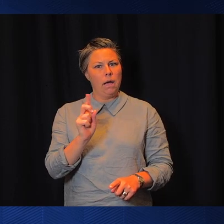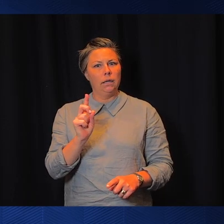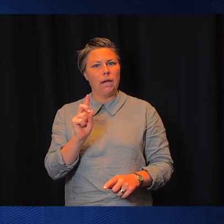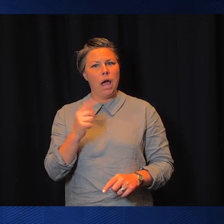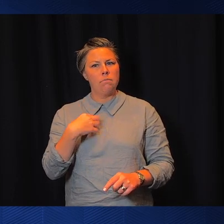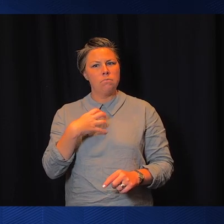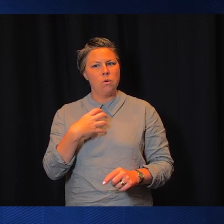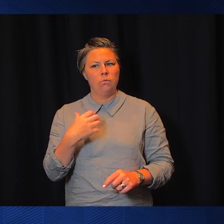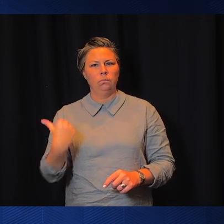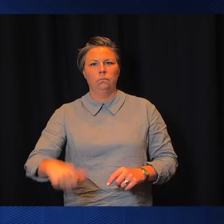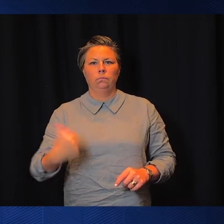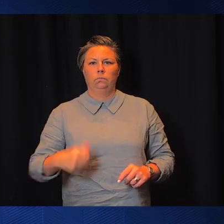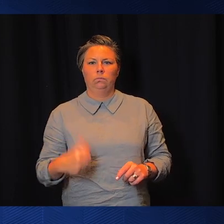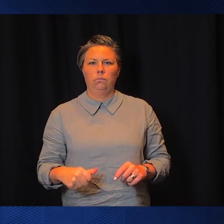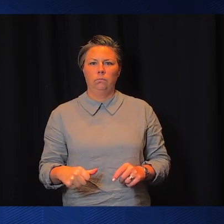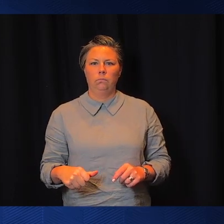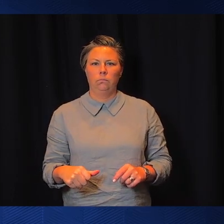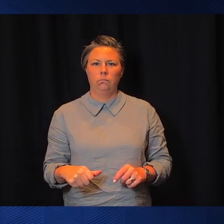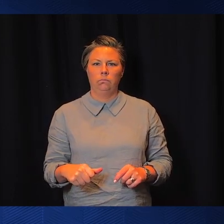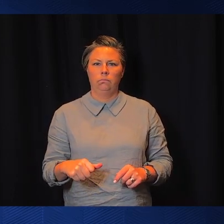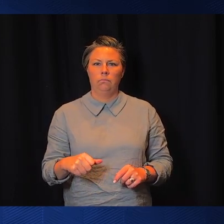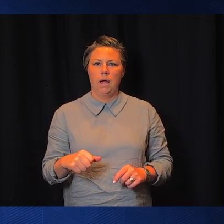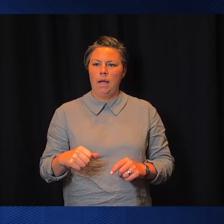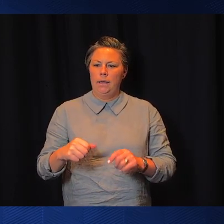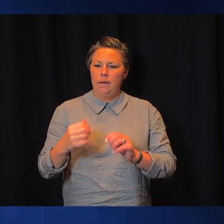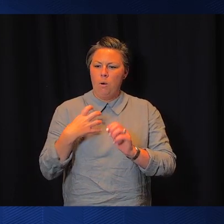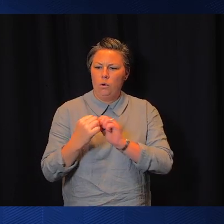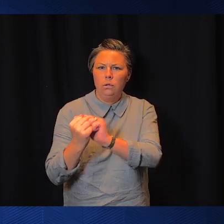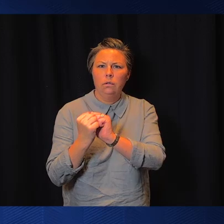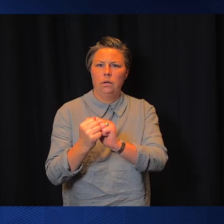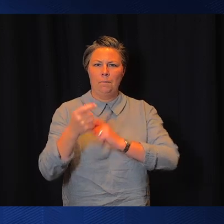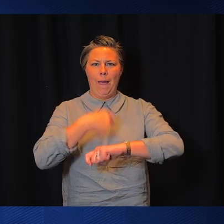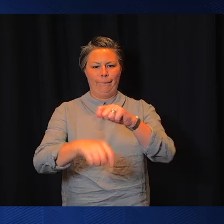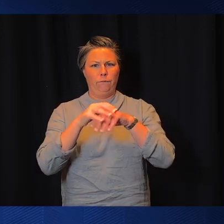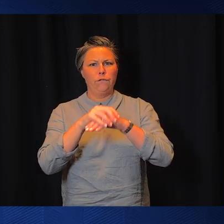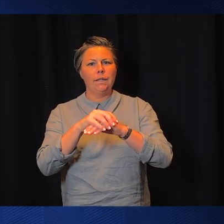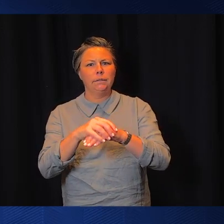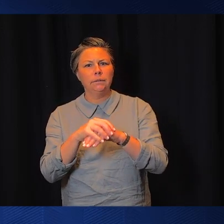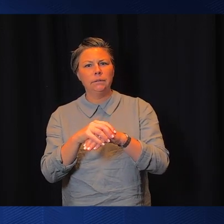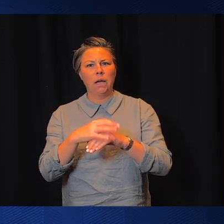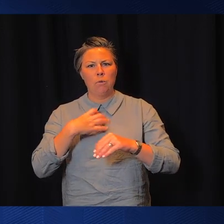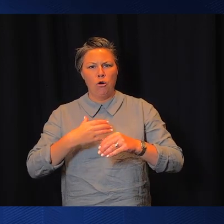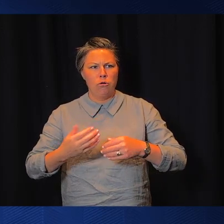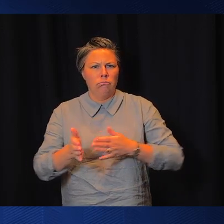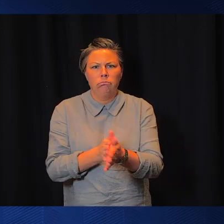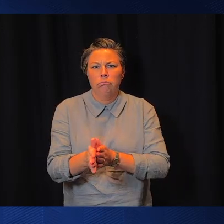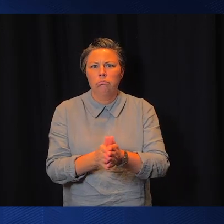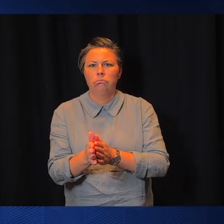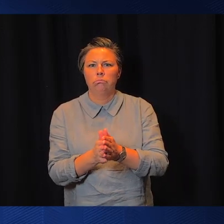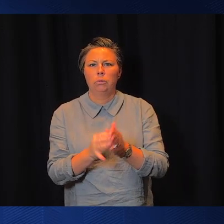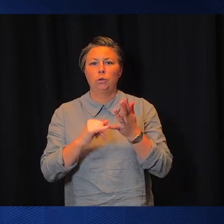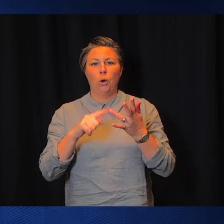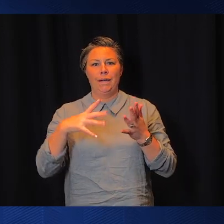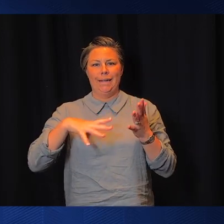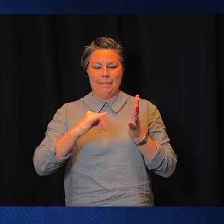up the opportunity. Let's start be friends. Let's talk to one another. Let's build the momentum. So creating space is one,